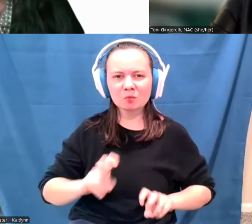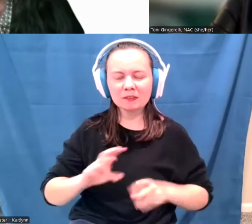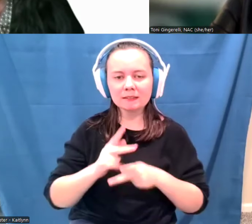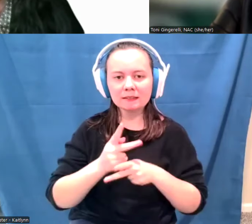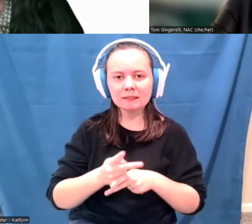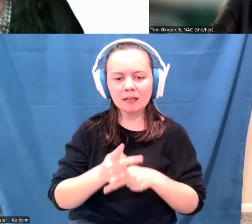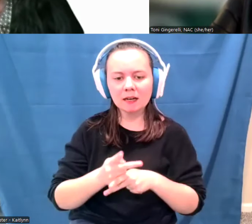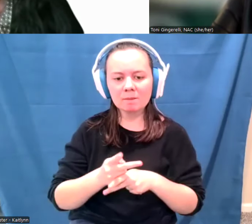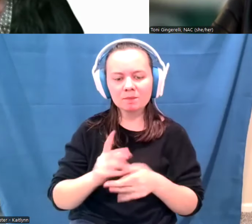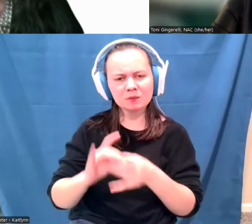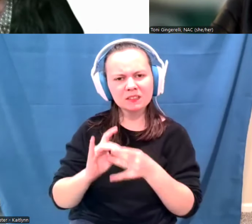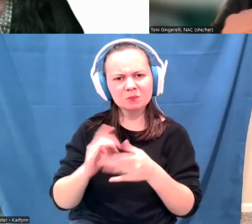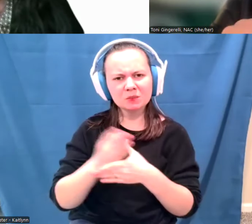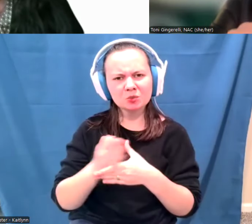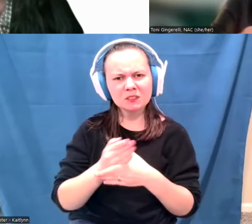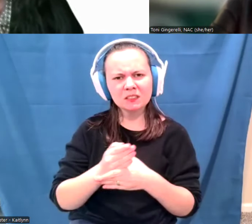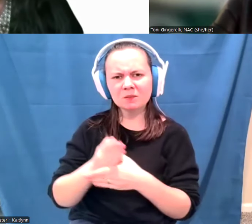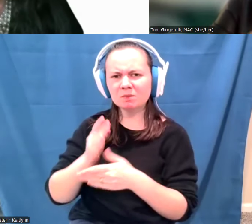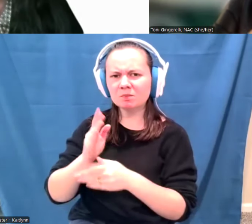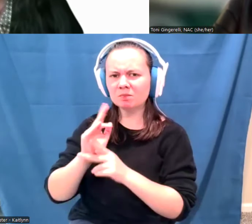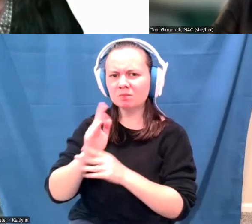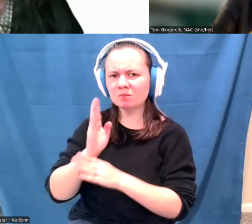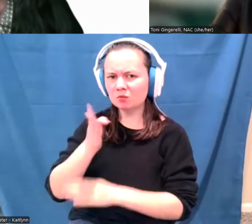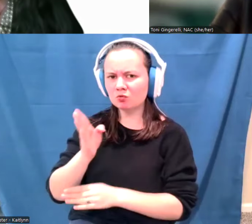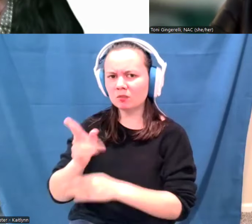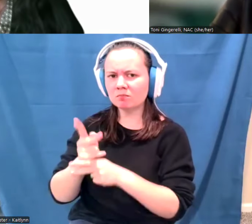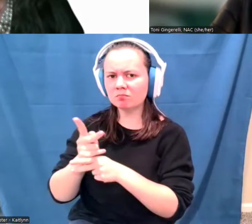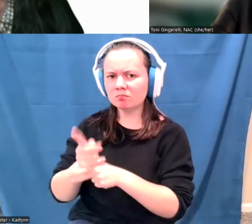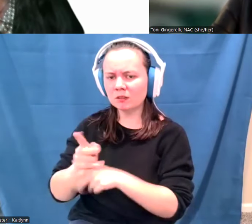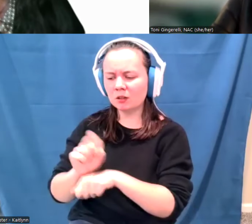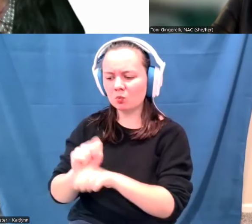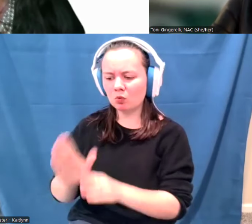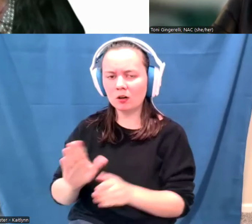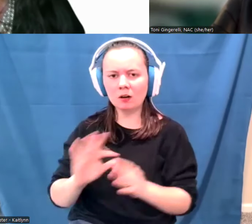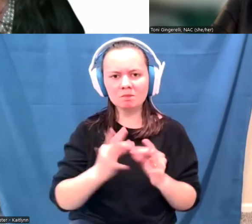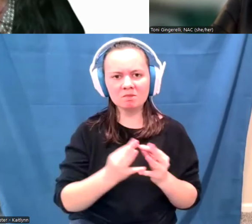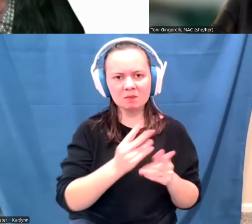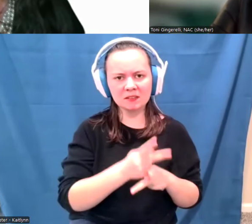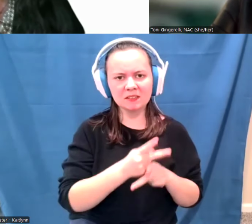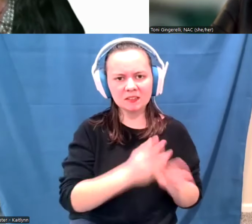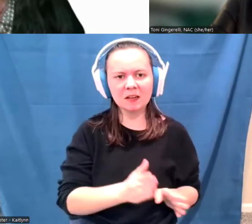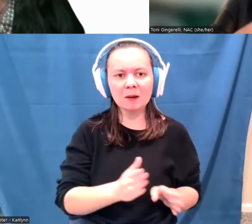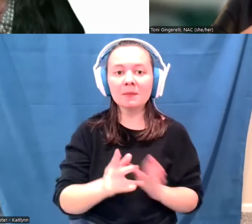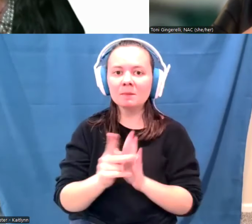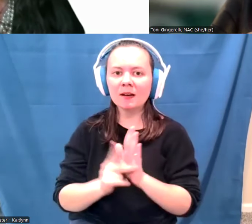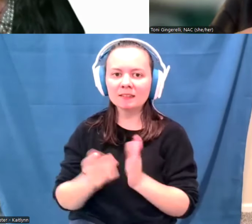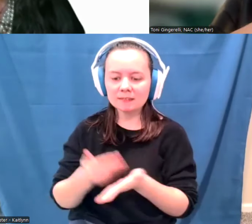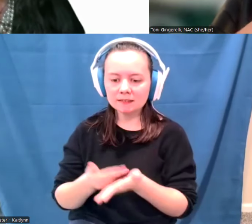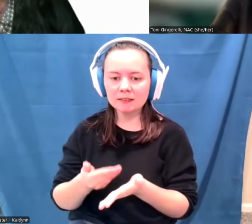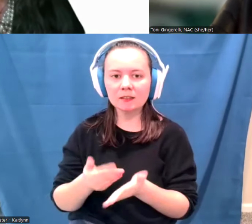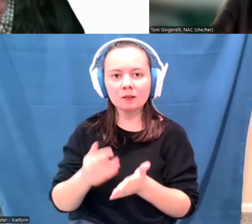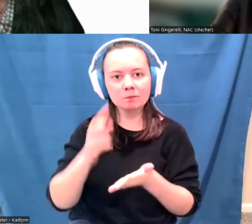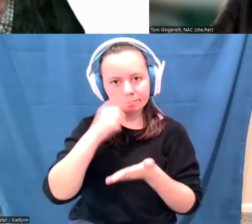relationship between the direct care worker and the family caregiver, but specifically the policy barriers that exist, the research needs, as well as